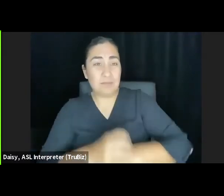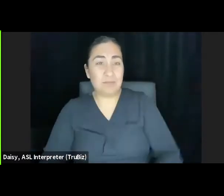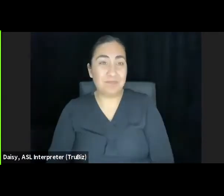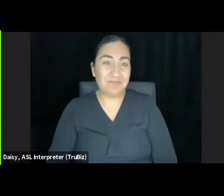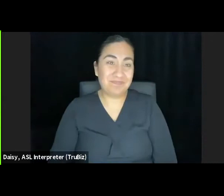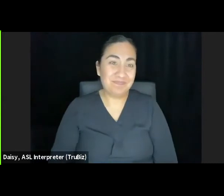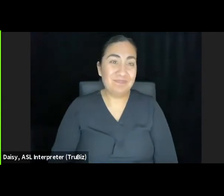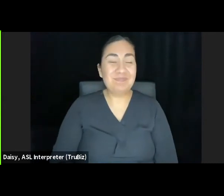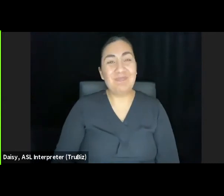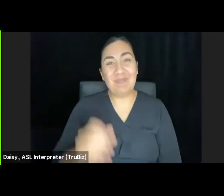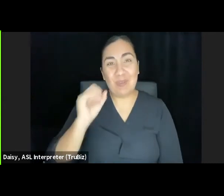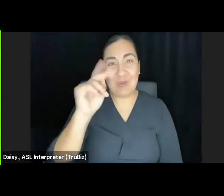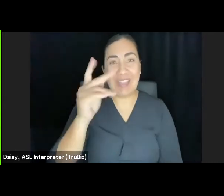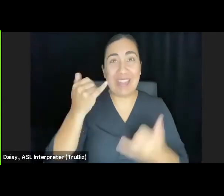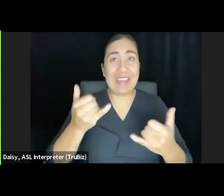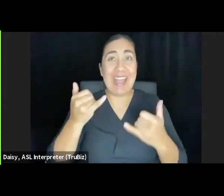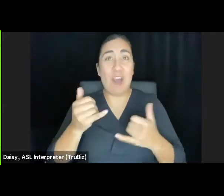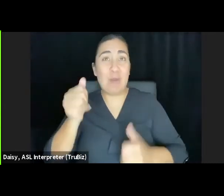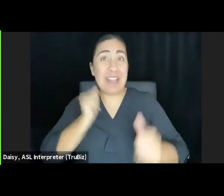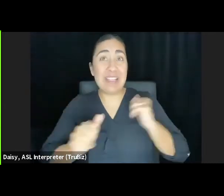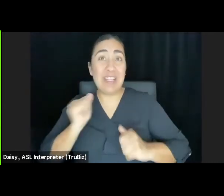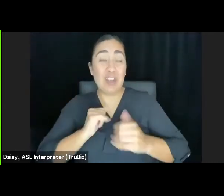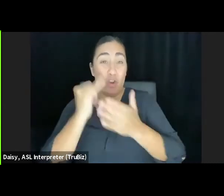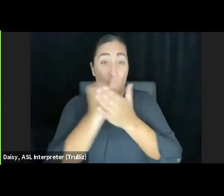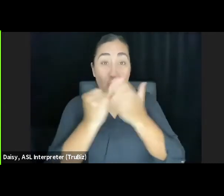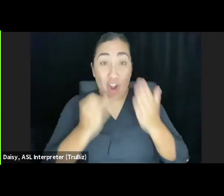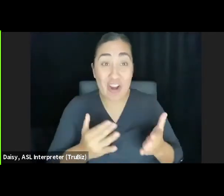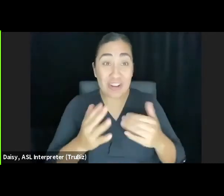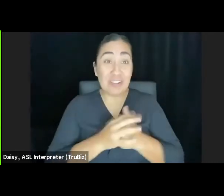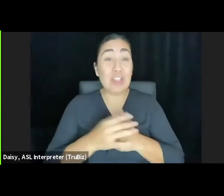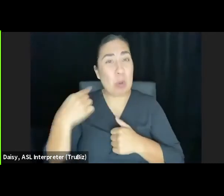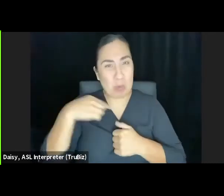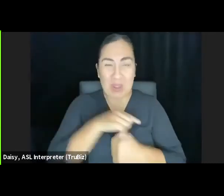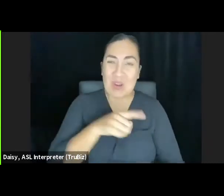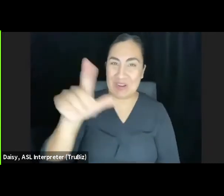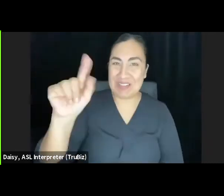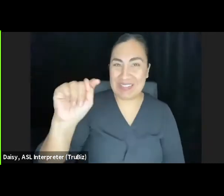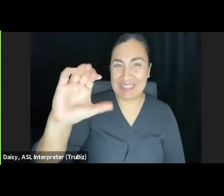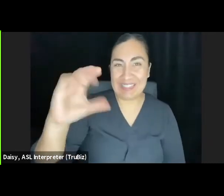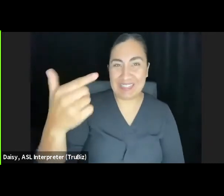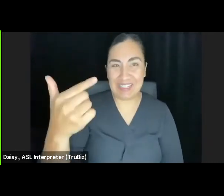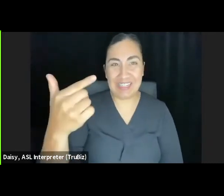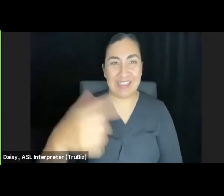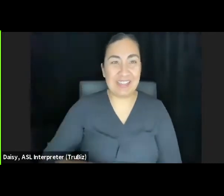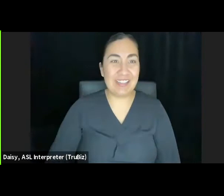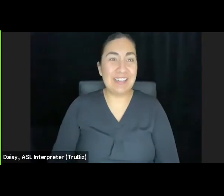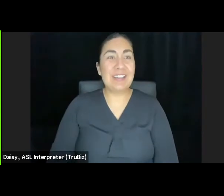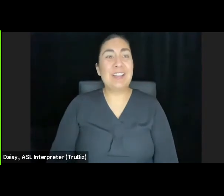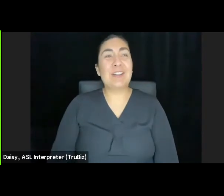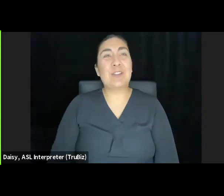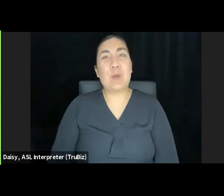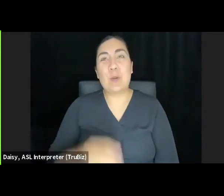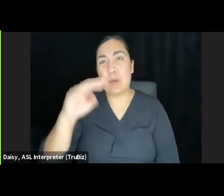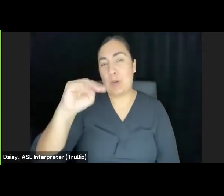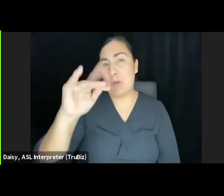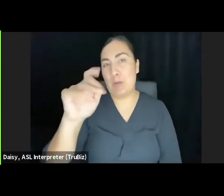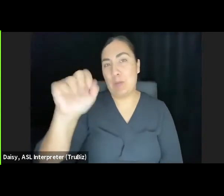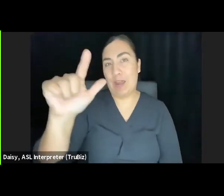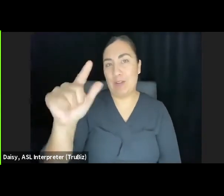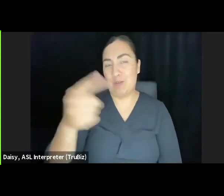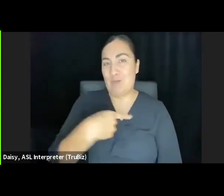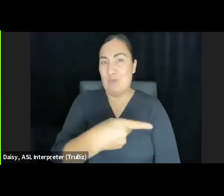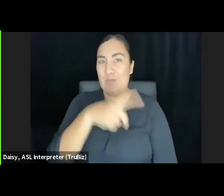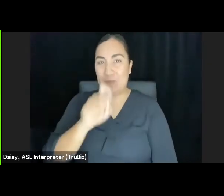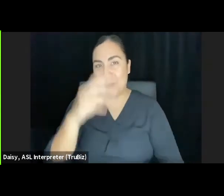Okay, now as theater artists, my friends, because we are at TCG, Michael Garcés and I need you to know that because of the immersive nature of